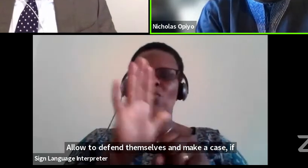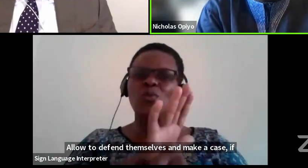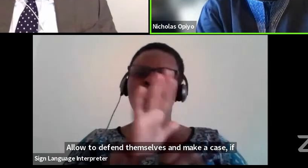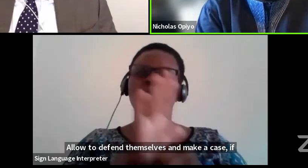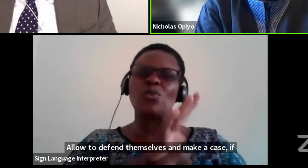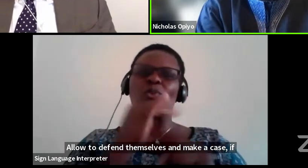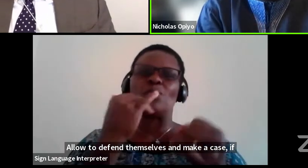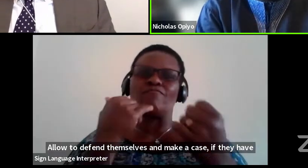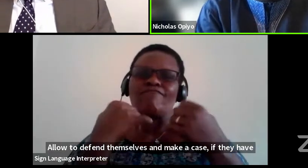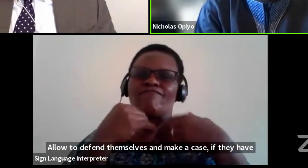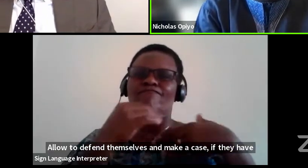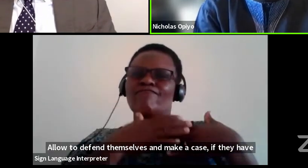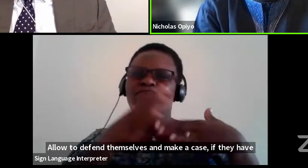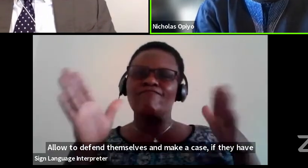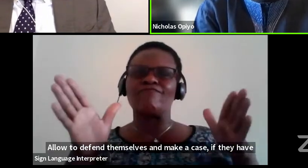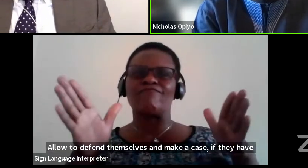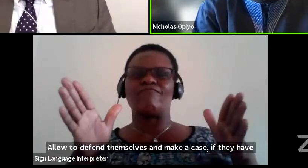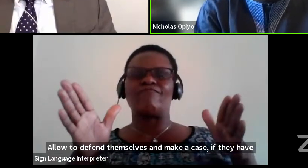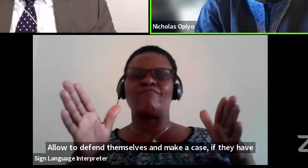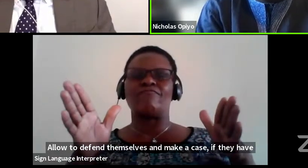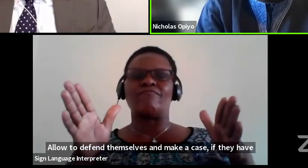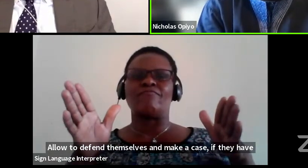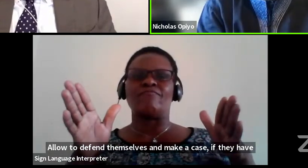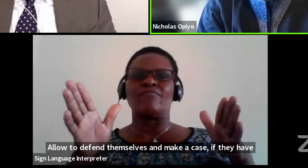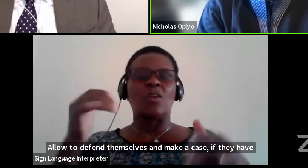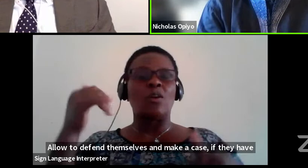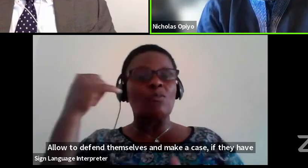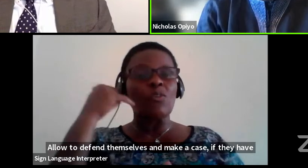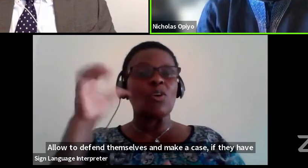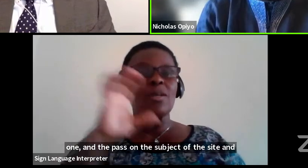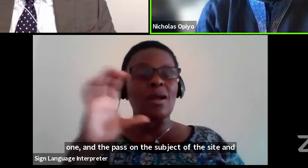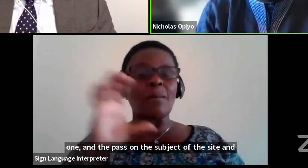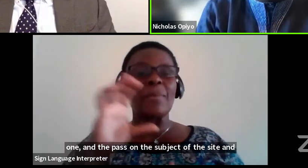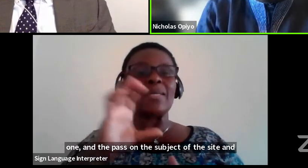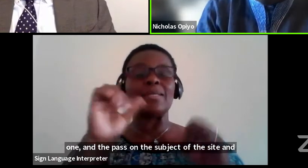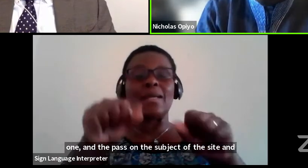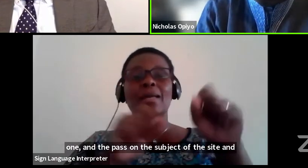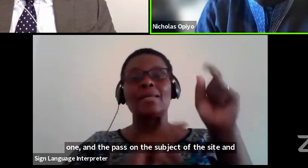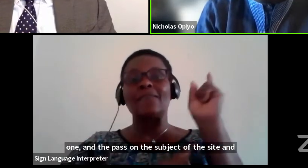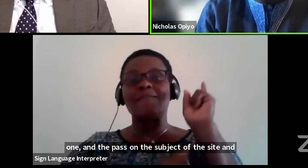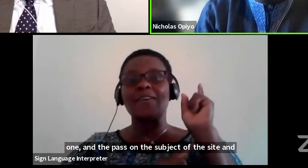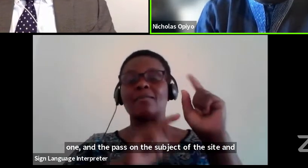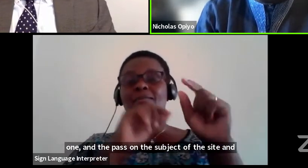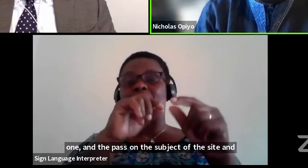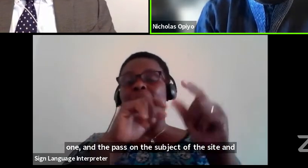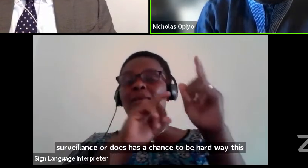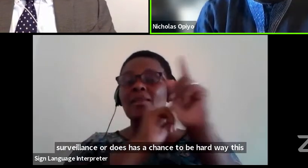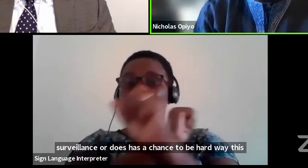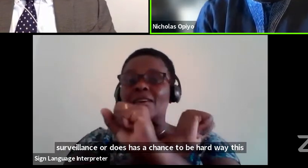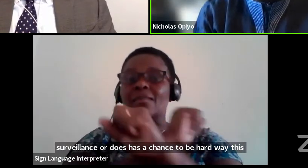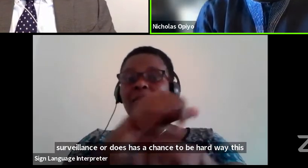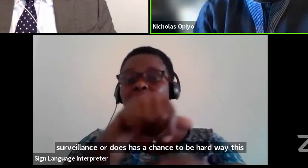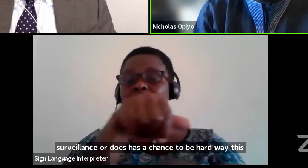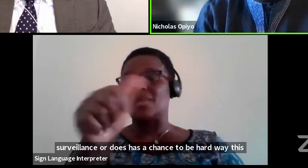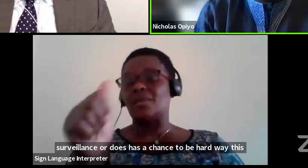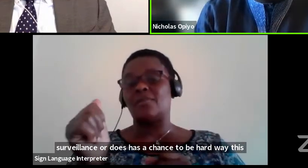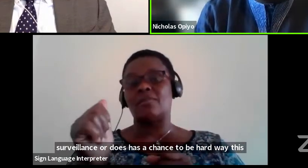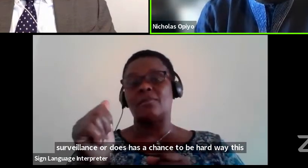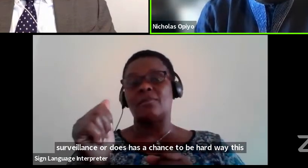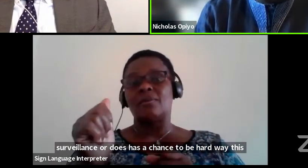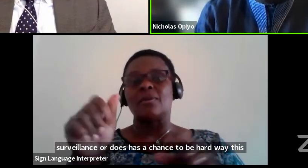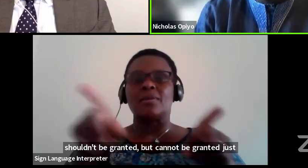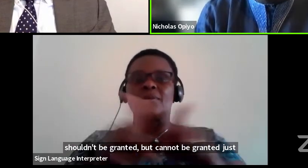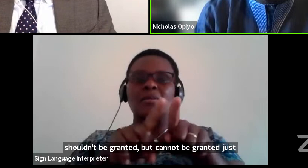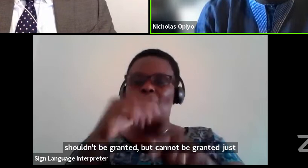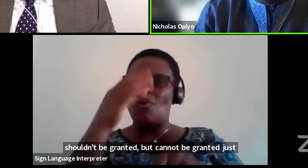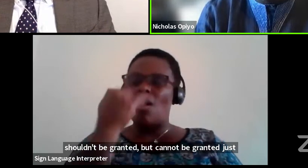the person, the subject of the search and surveillance orders, has a chance to be heard why these orders shouldn't be granted. But cannot be granted